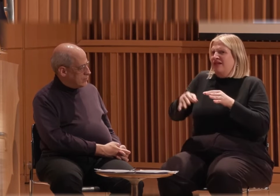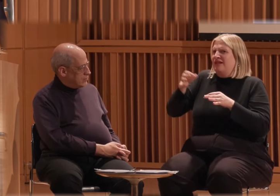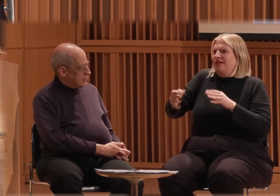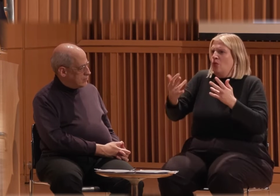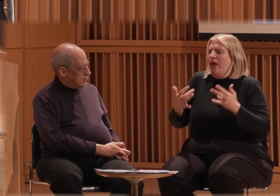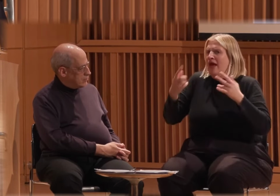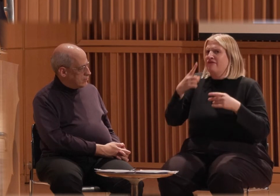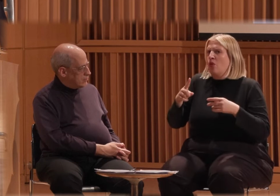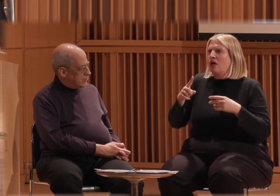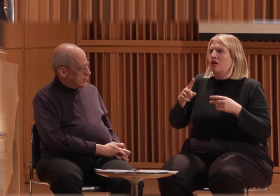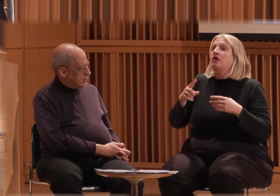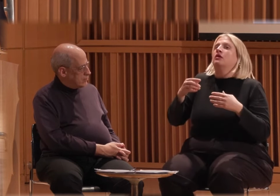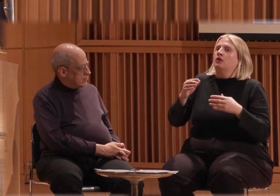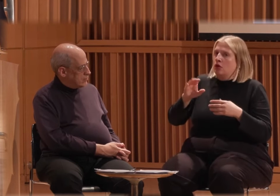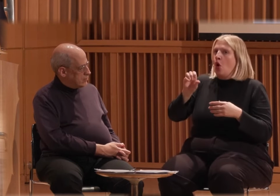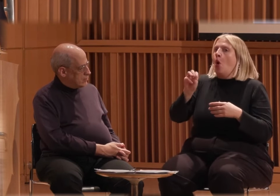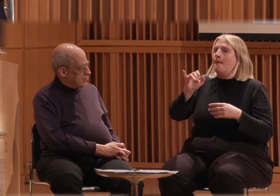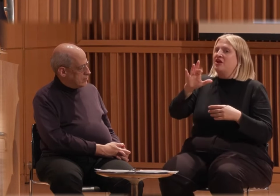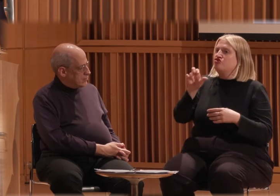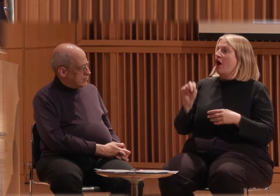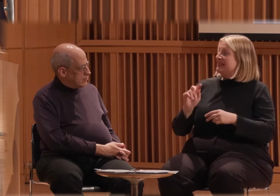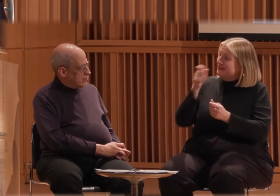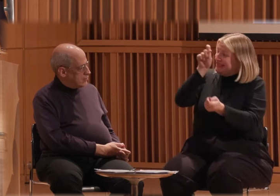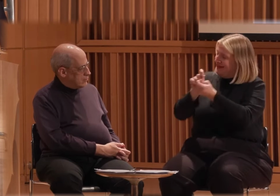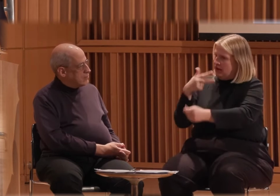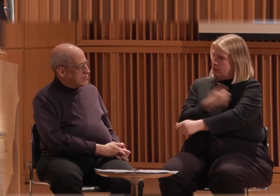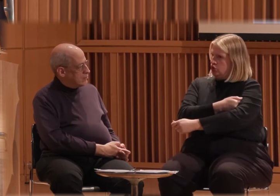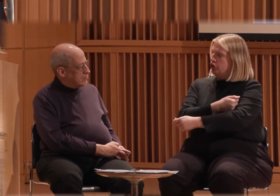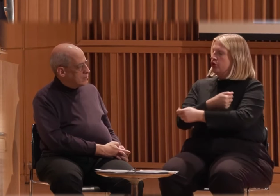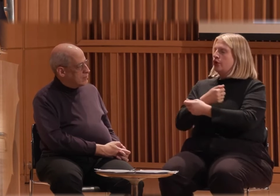the Omicron-specific one? As you said, it wasn't just